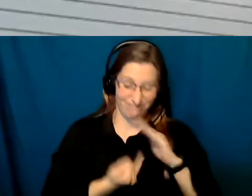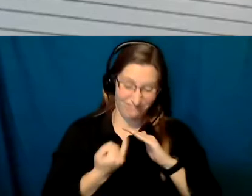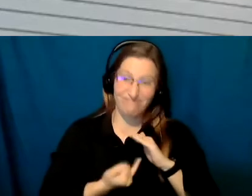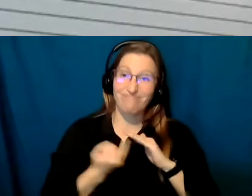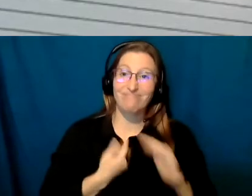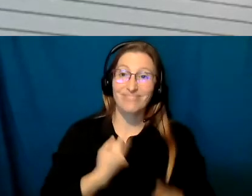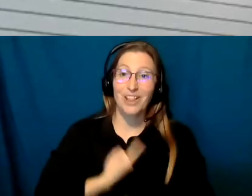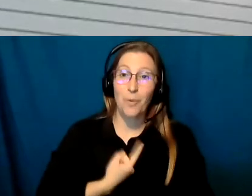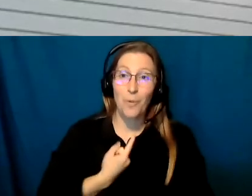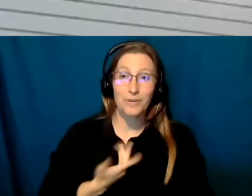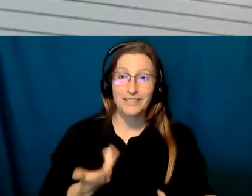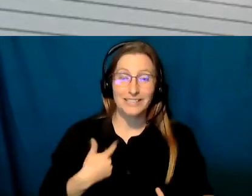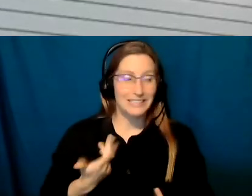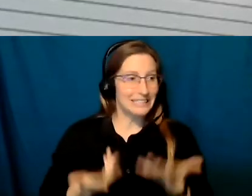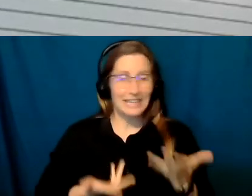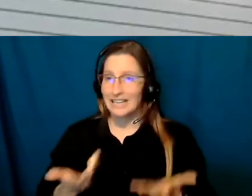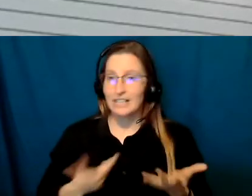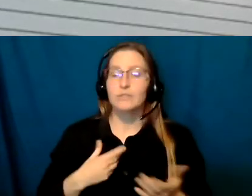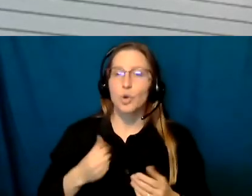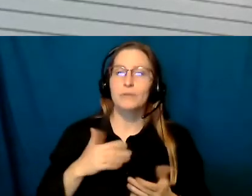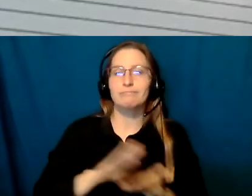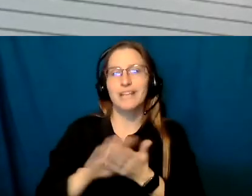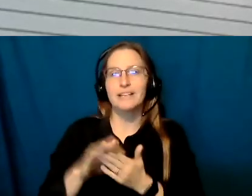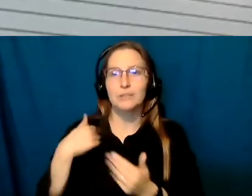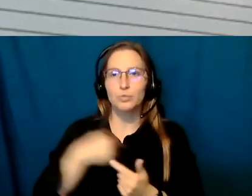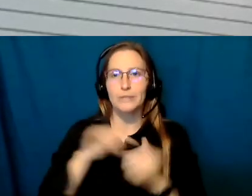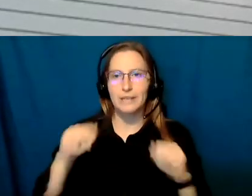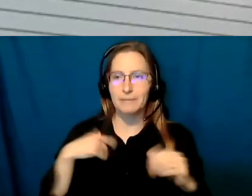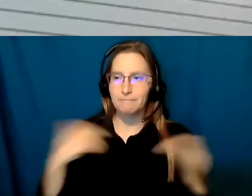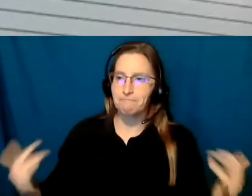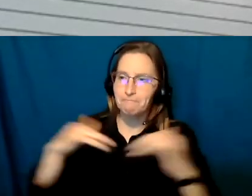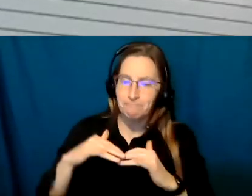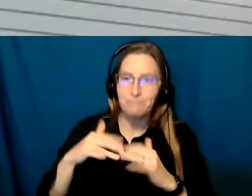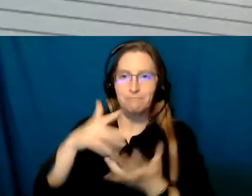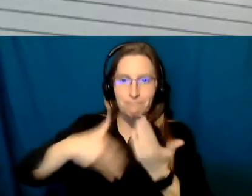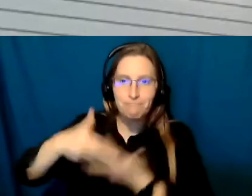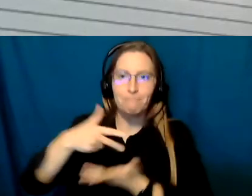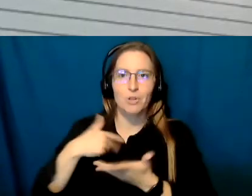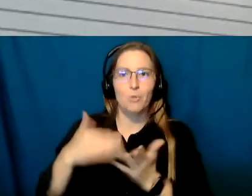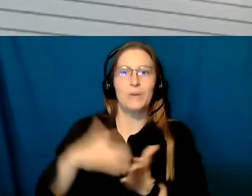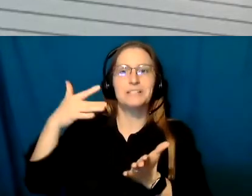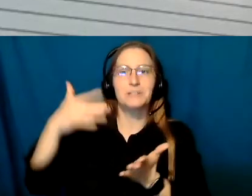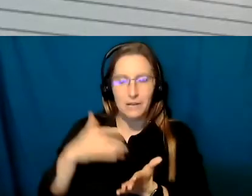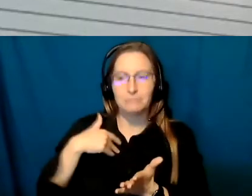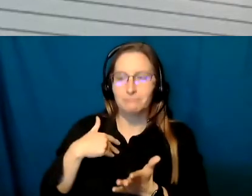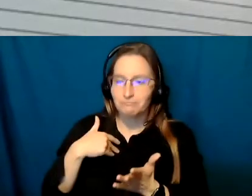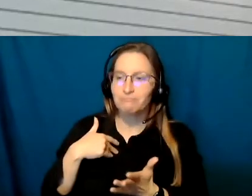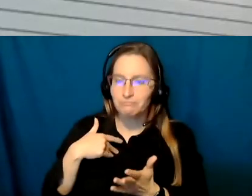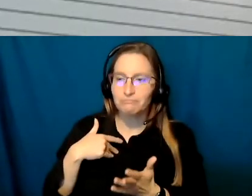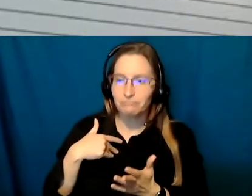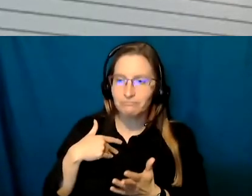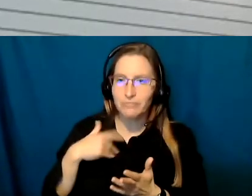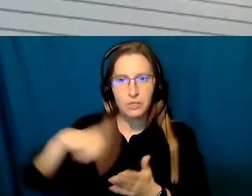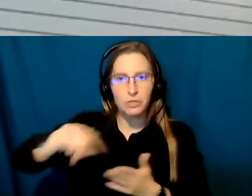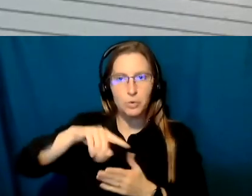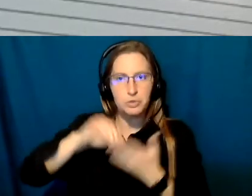classroom. And so it's very nice that we're able to once in a while get a group of students together and